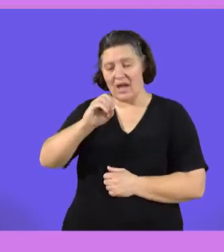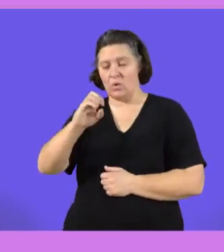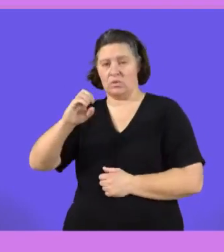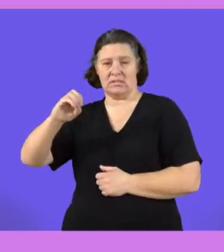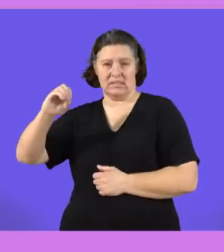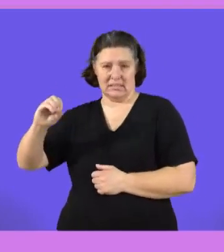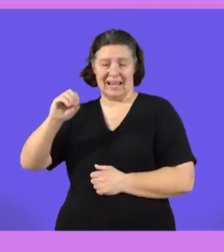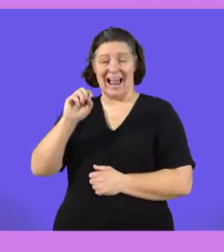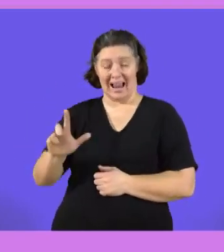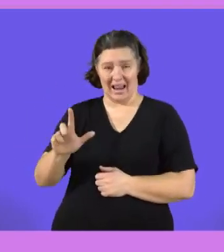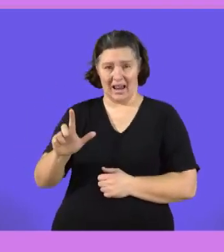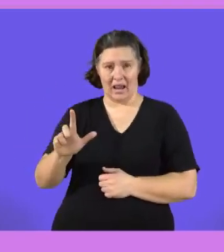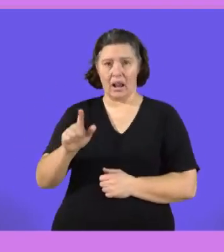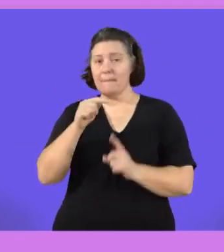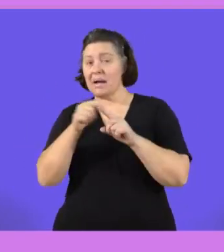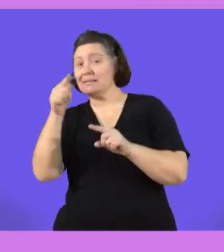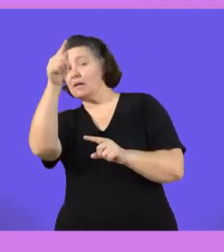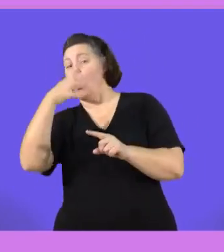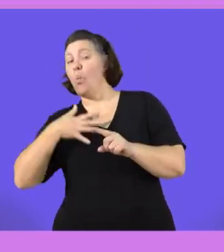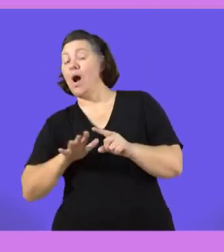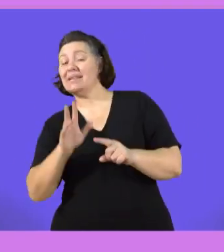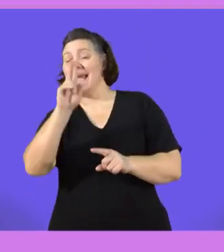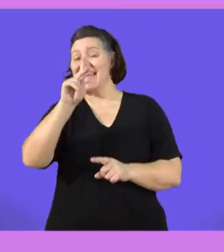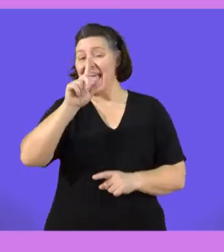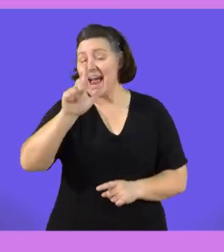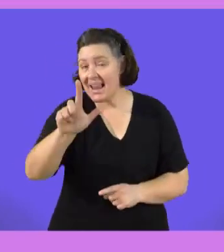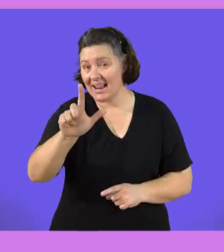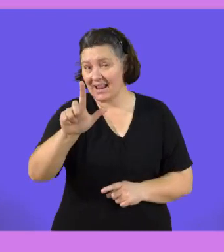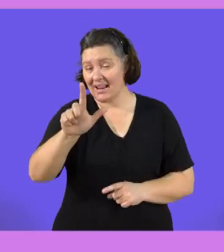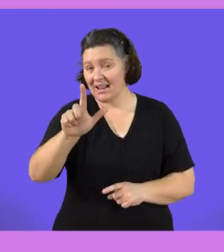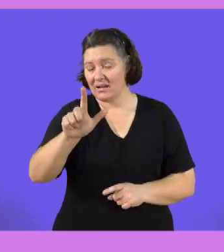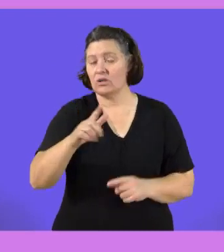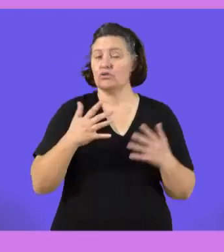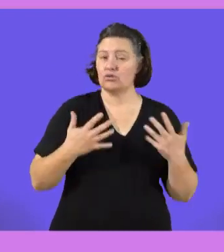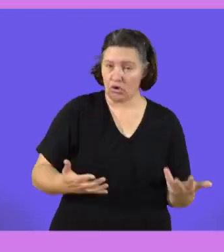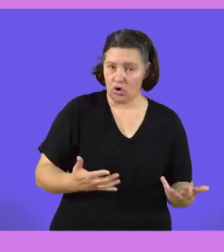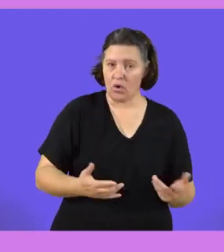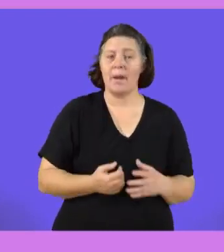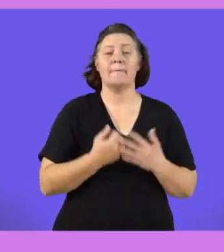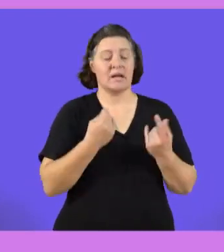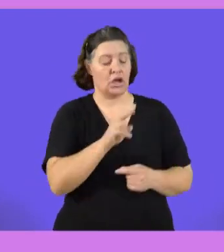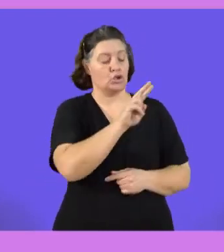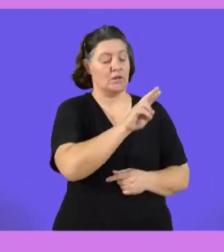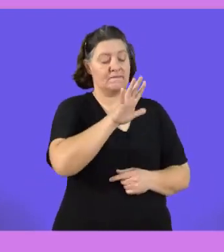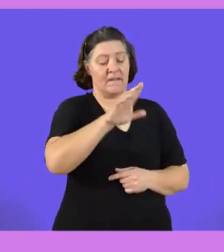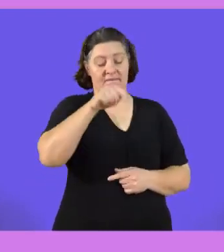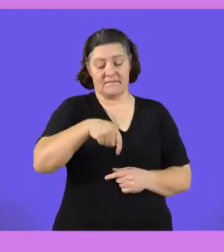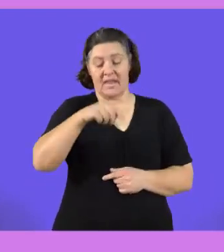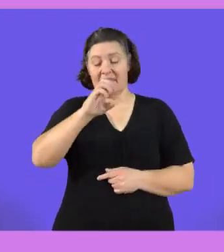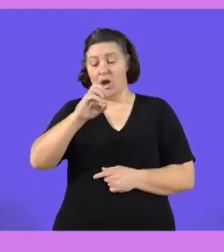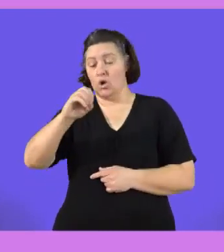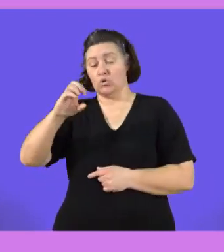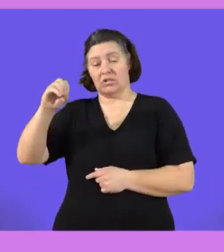25,000 liters. But remember, we must answer in kiloliters. So therefore, I go and I say 25,000